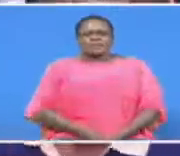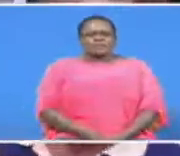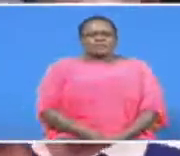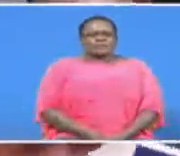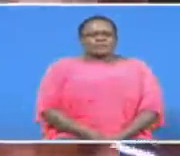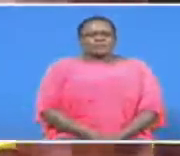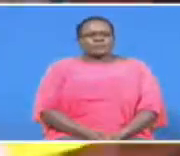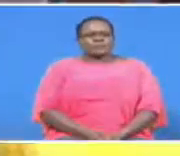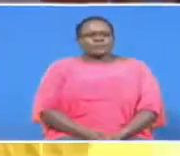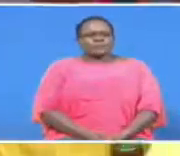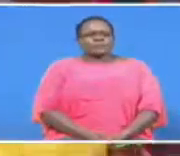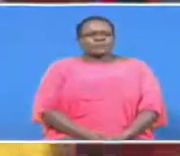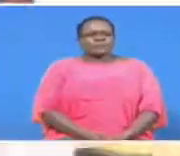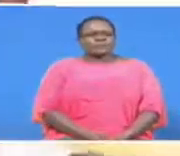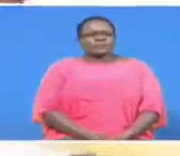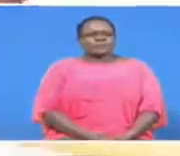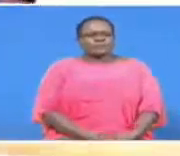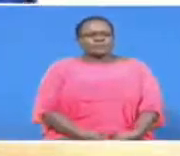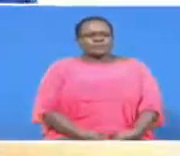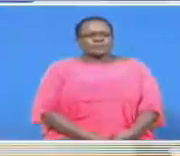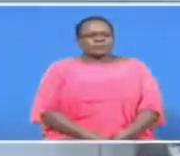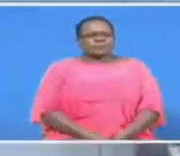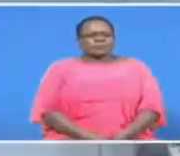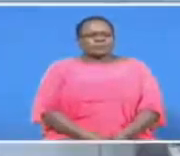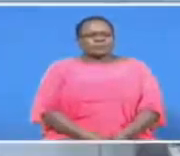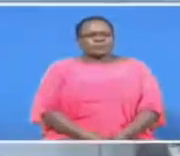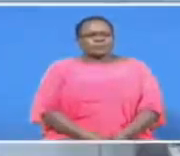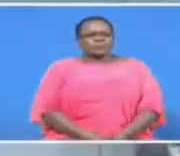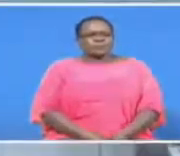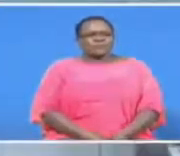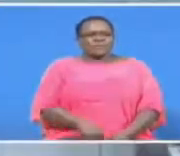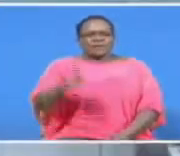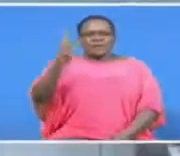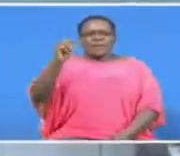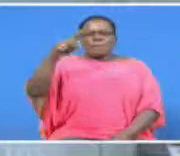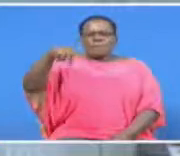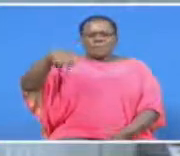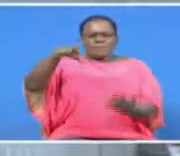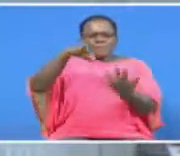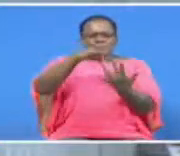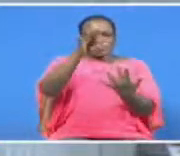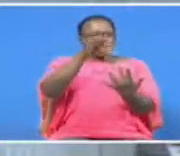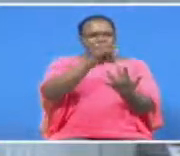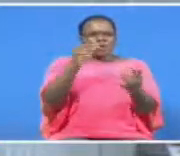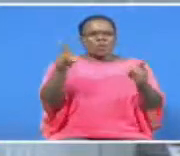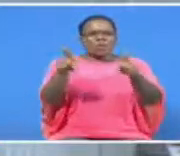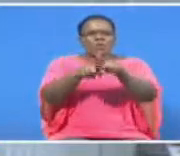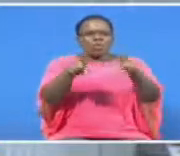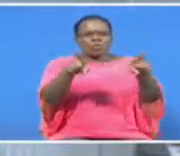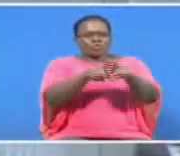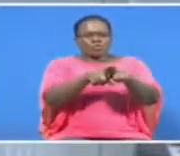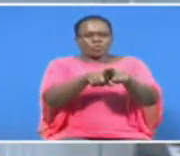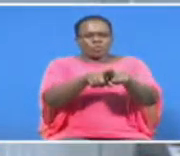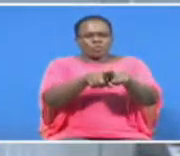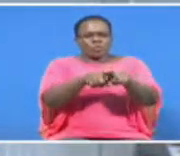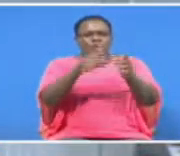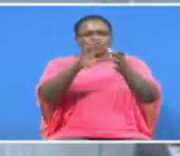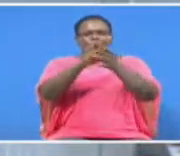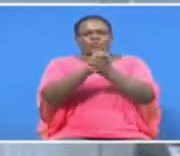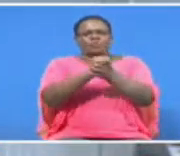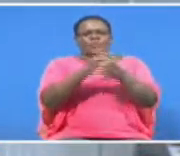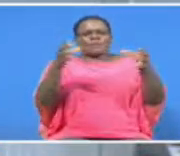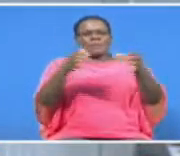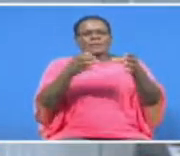Ryuki, KTN News. Nominated Member of Parliament Sabina Chege, who is also perceived as Jubilee